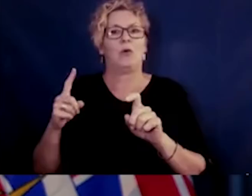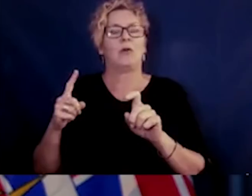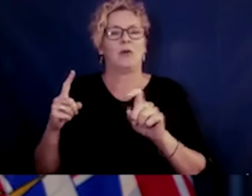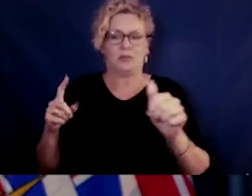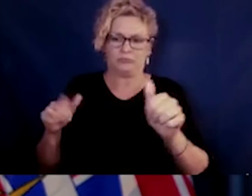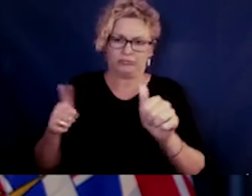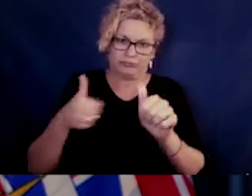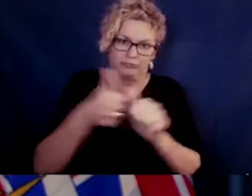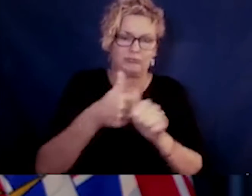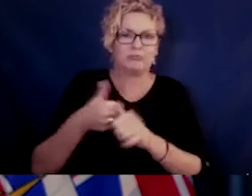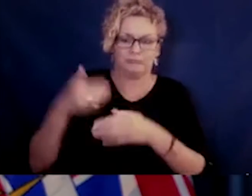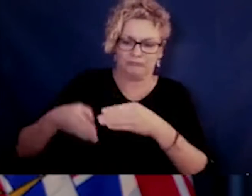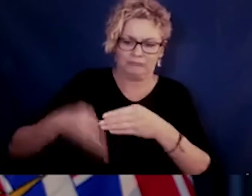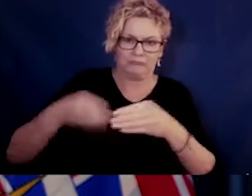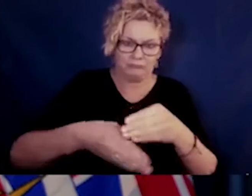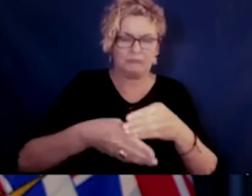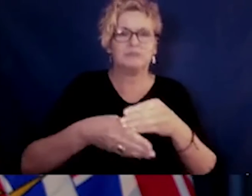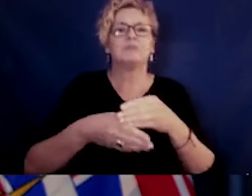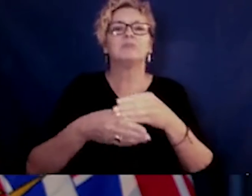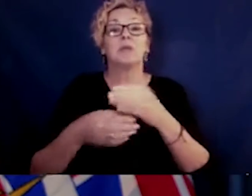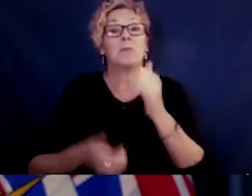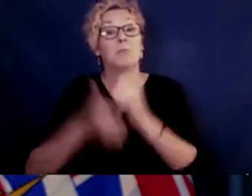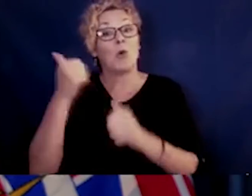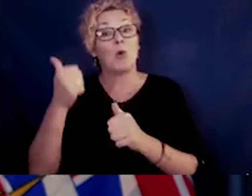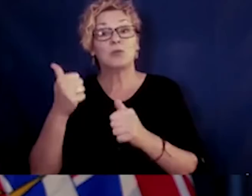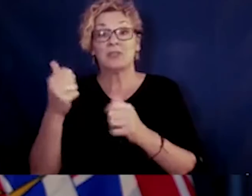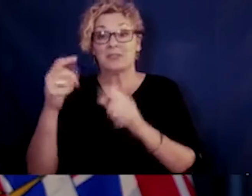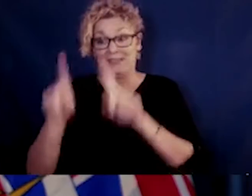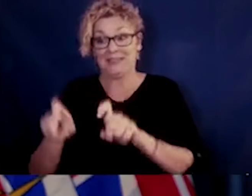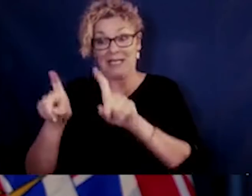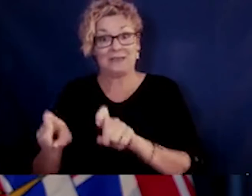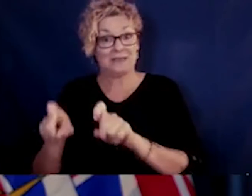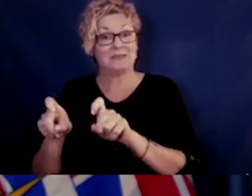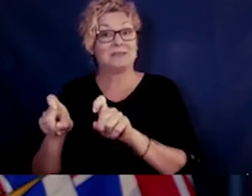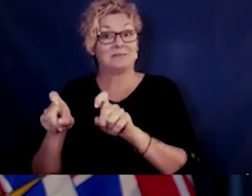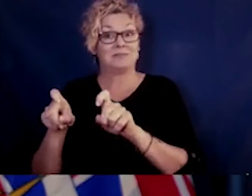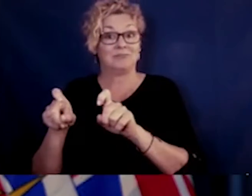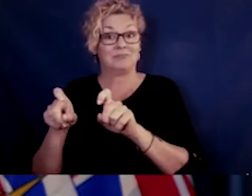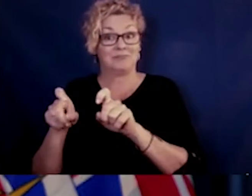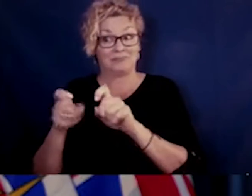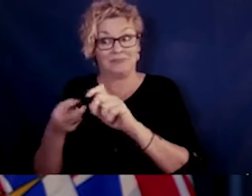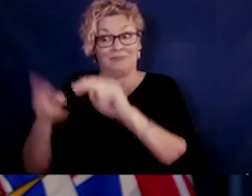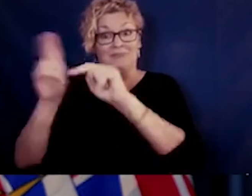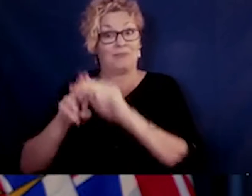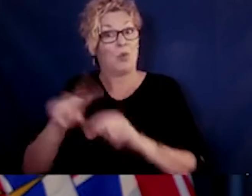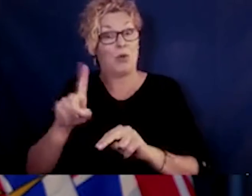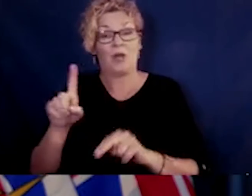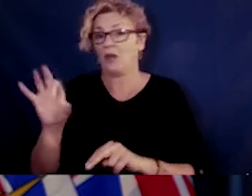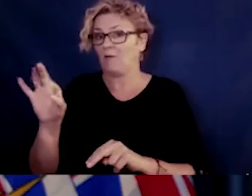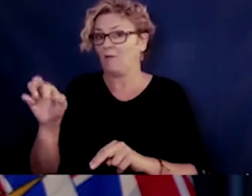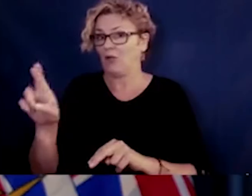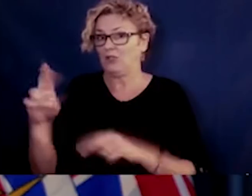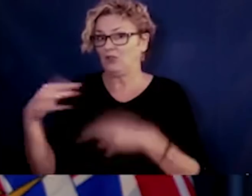cases and the percent that are positive remain stable. We continue to be under 2%. And over the past